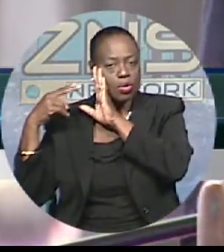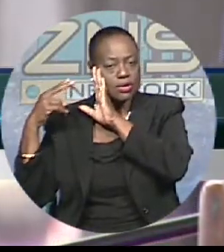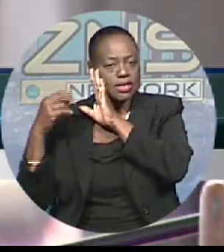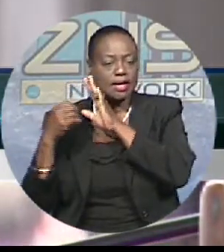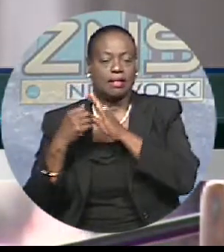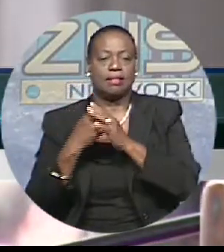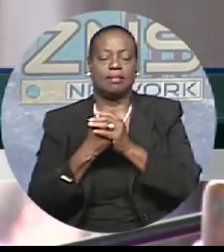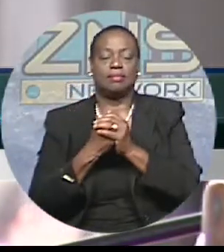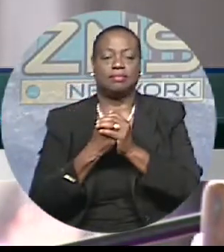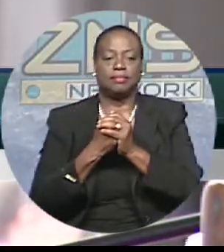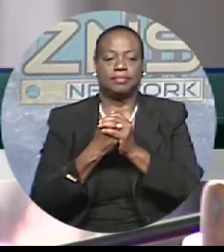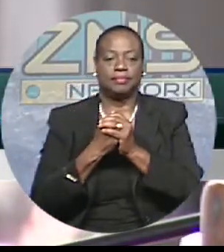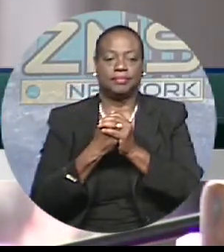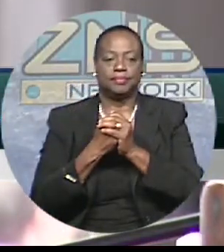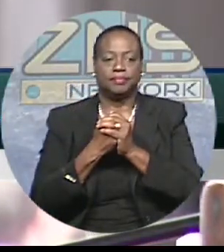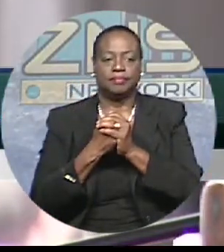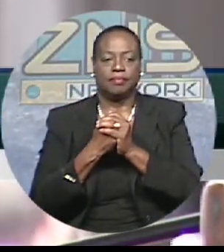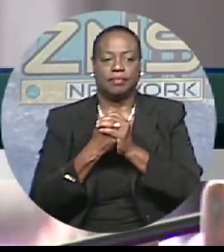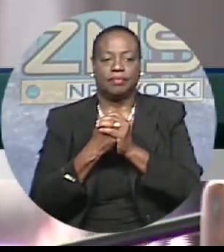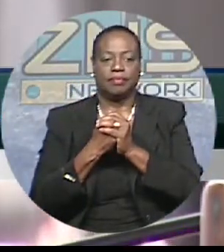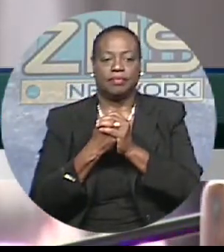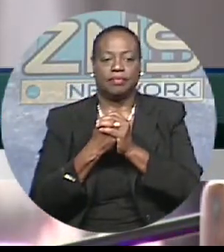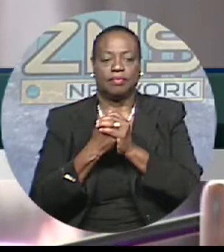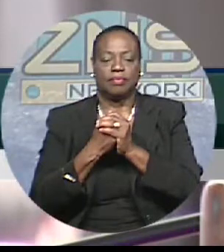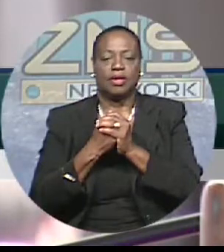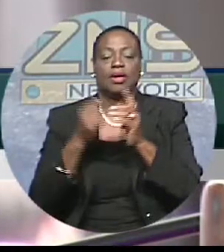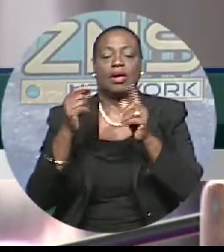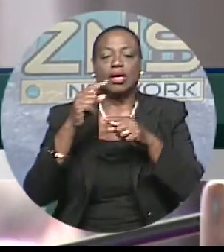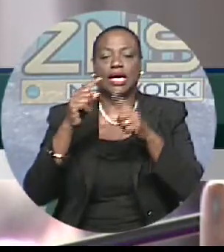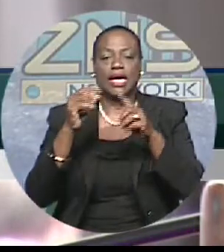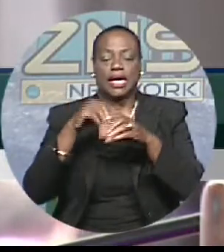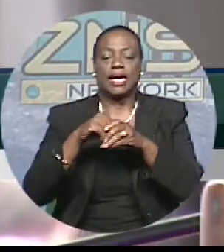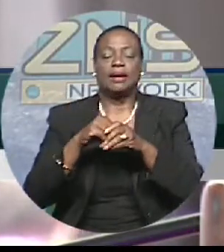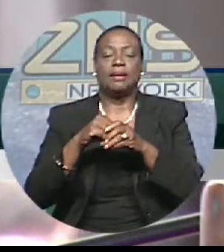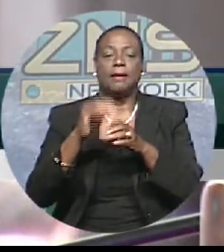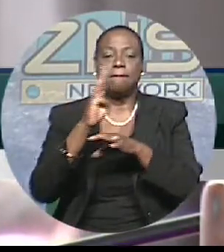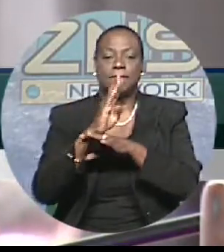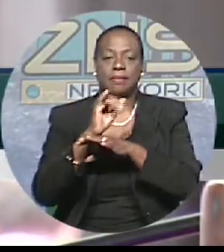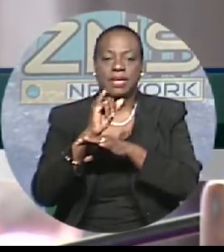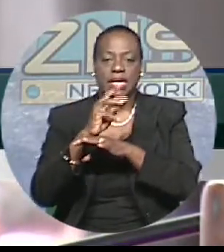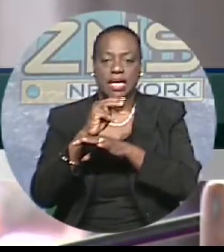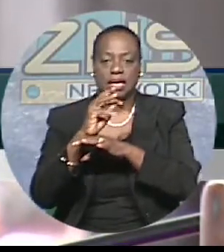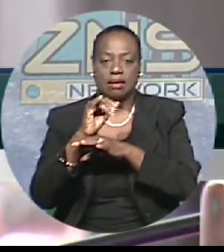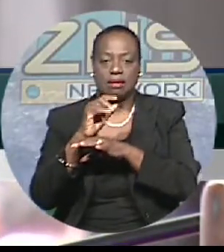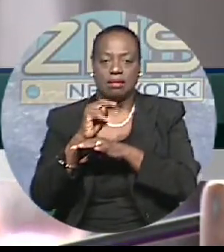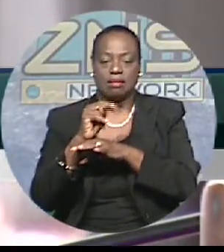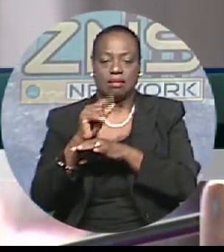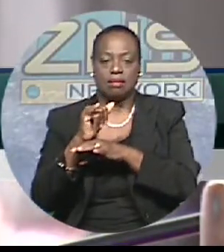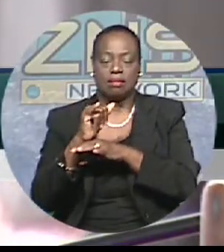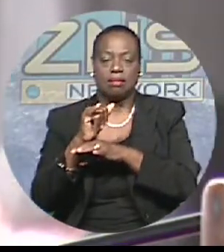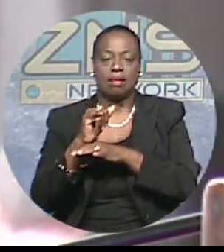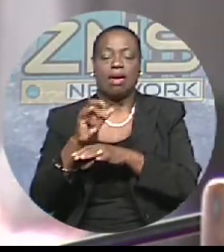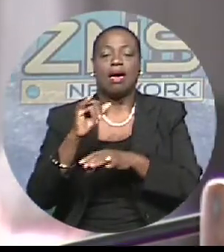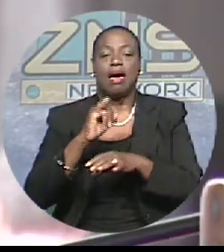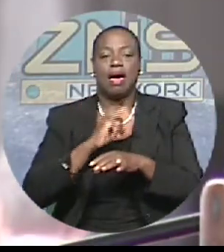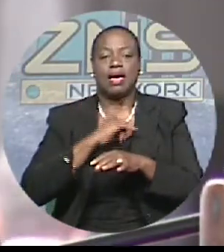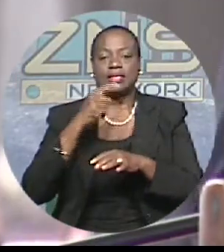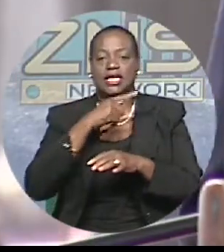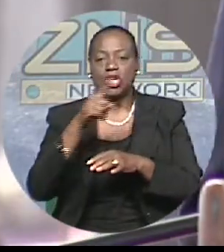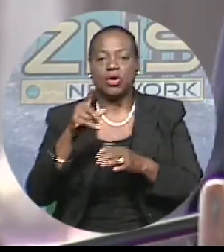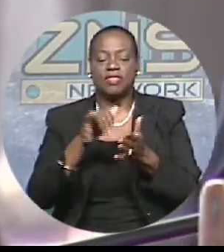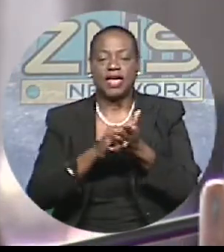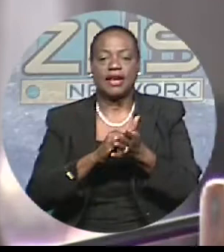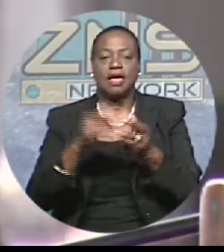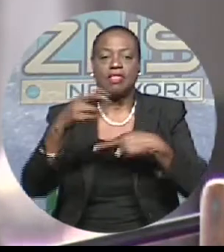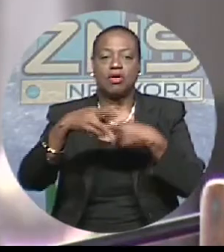seamlessly blend to Bimini's beauty and charm with modern interiors. I am informed that the rooms should